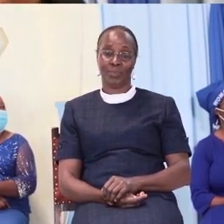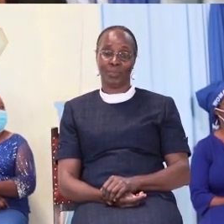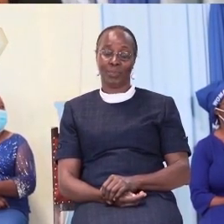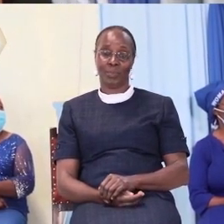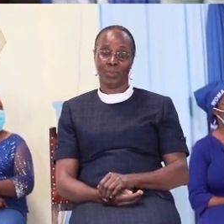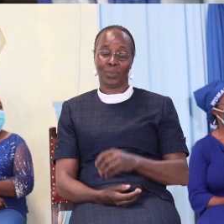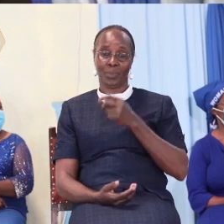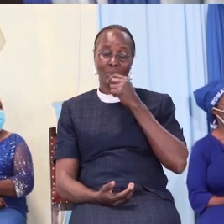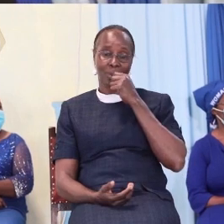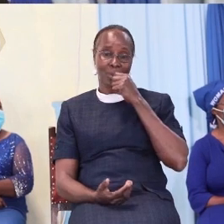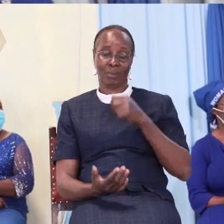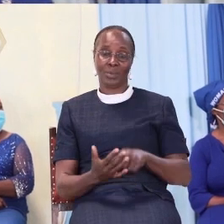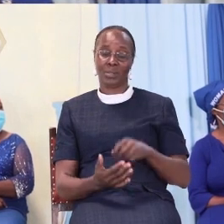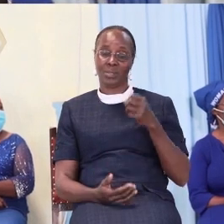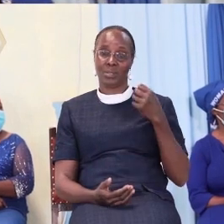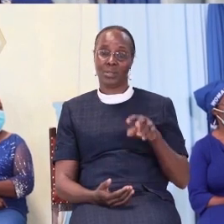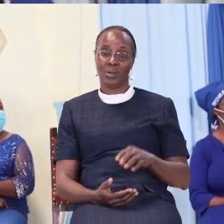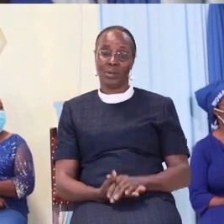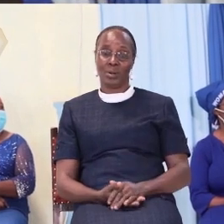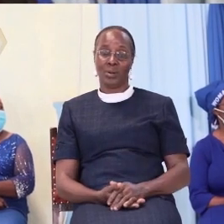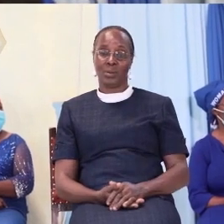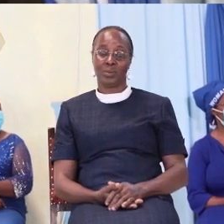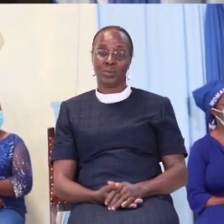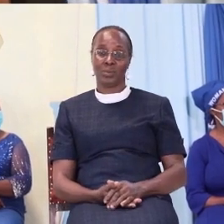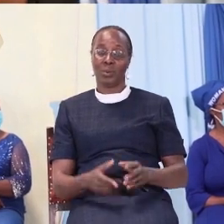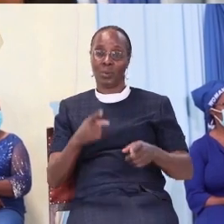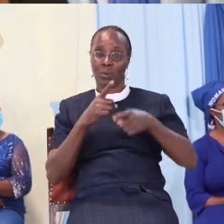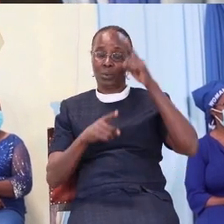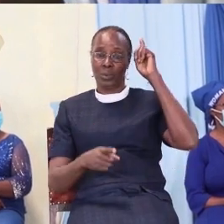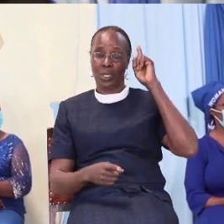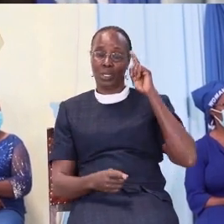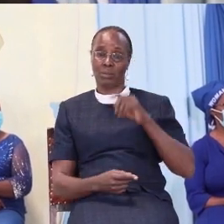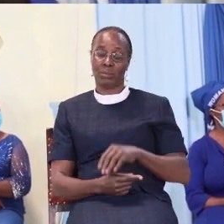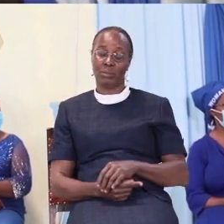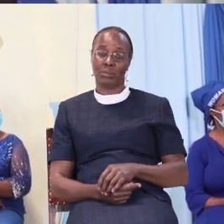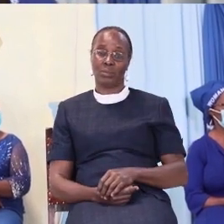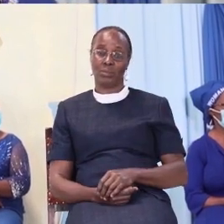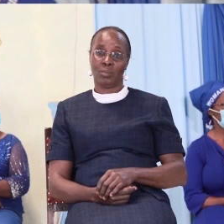of victory through God's love.